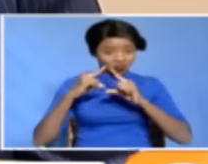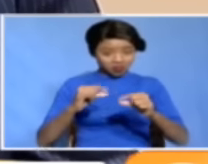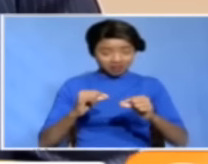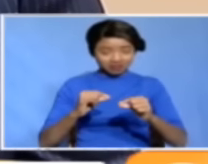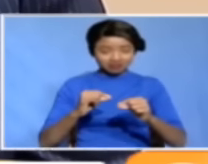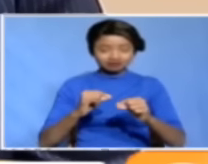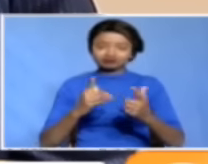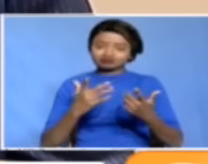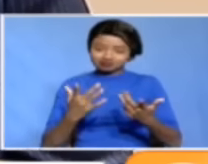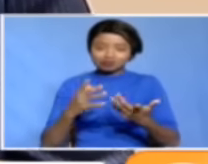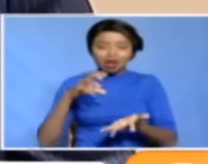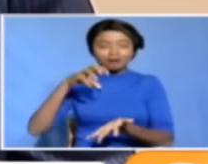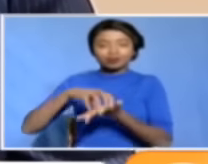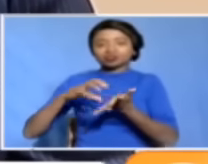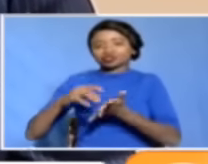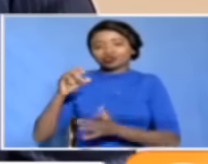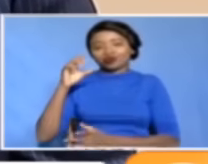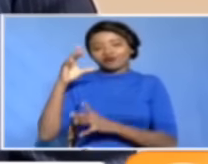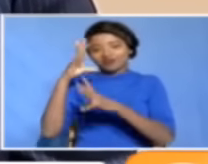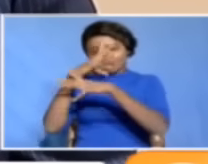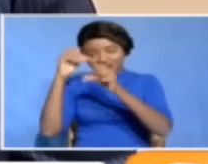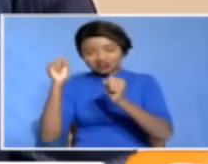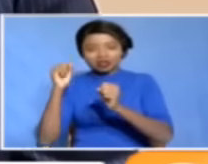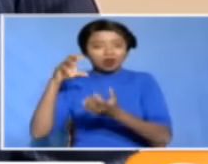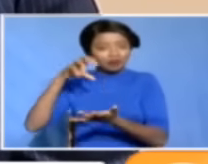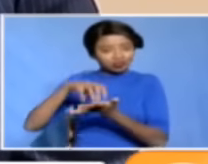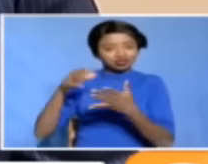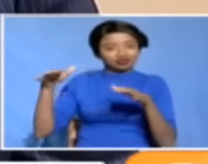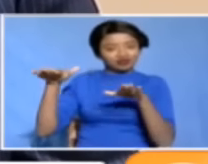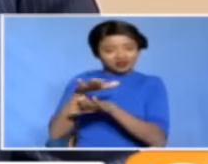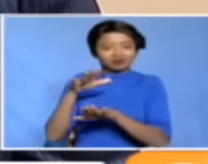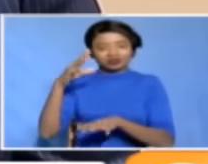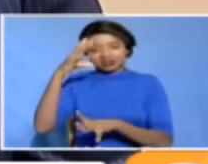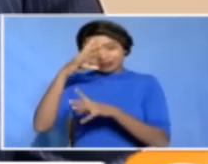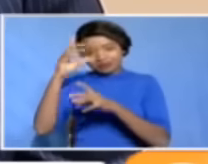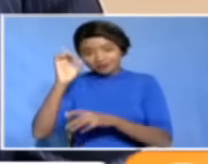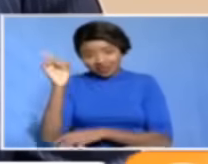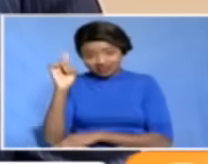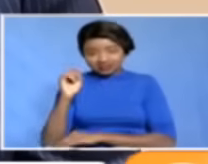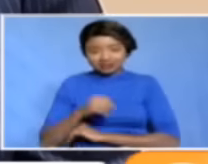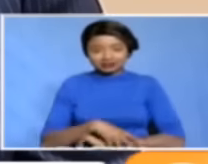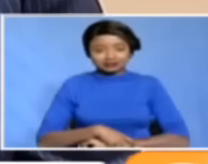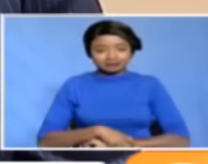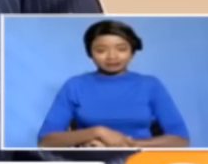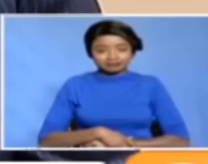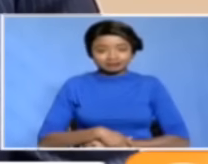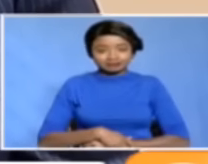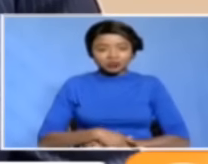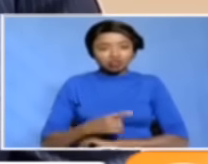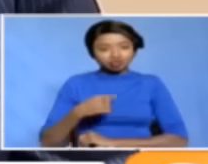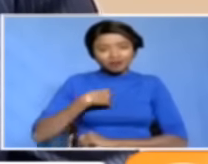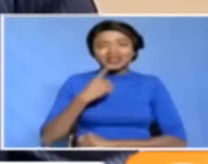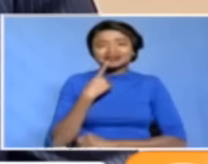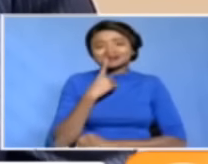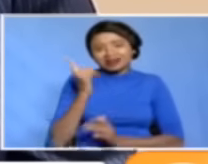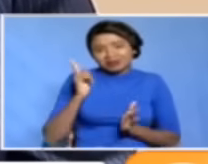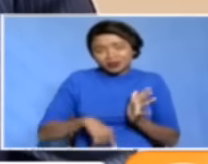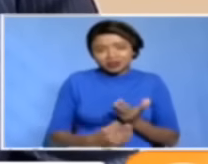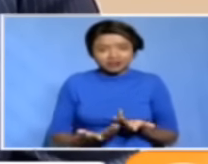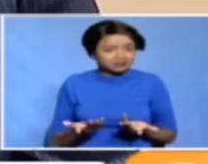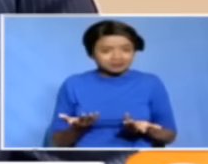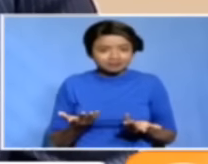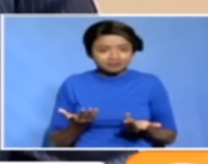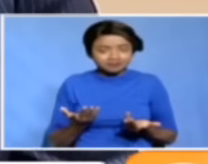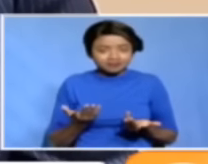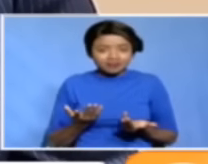it's the position of the president and it's the position of the deputy president. So, what am I trying to say? What am I trying to say is